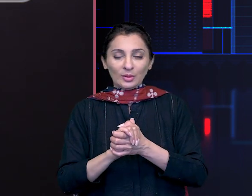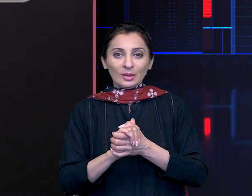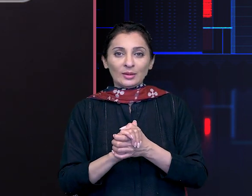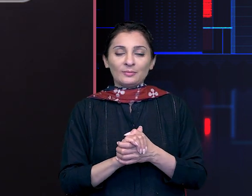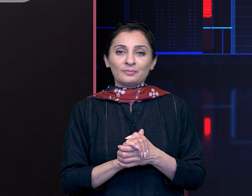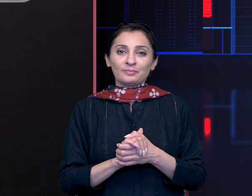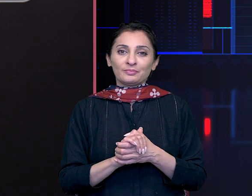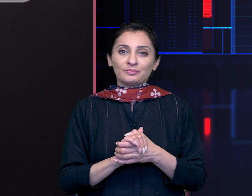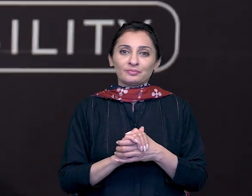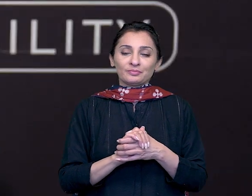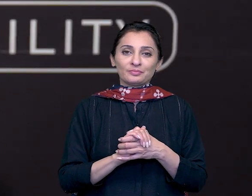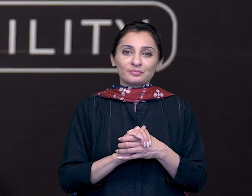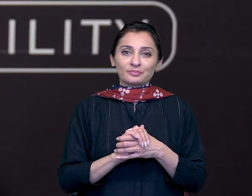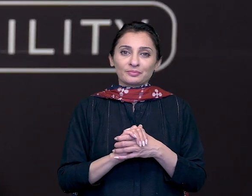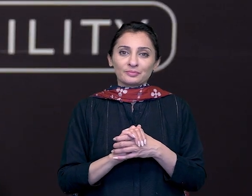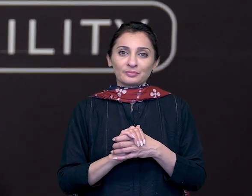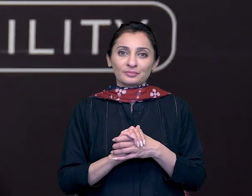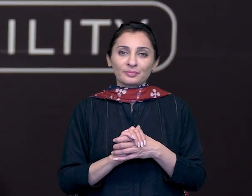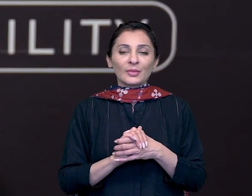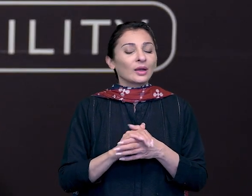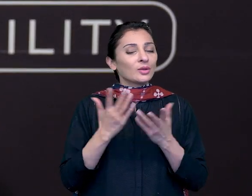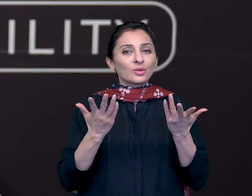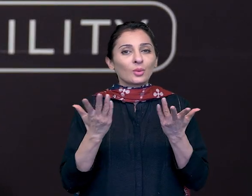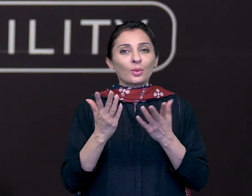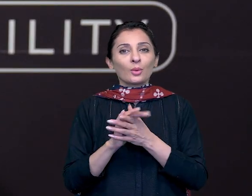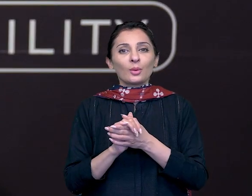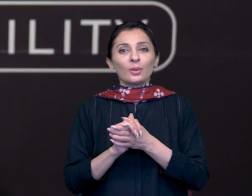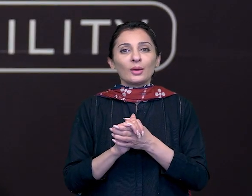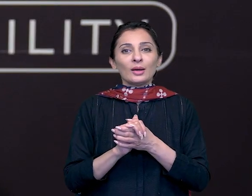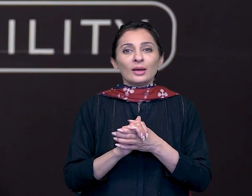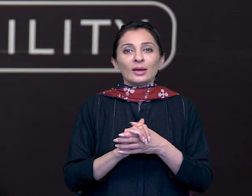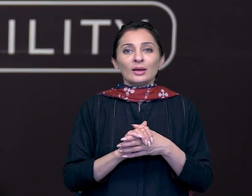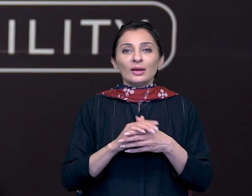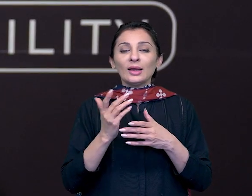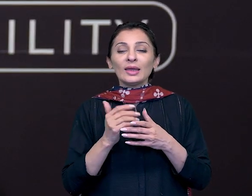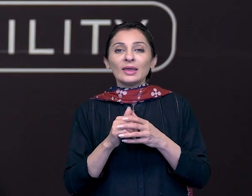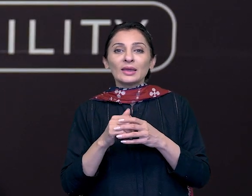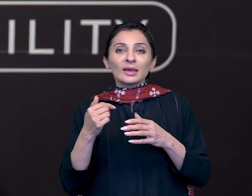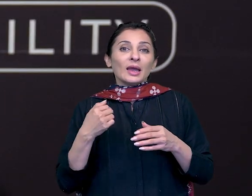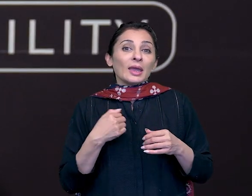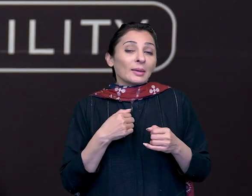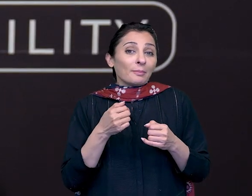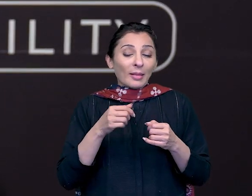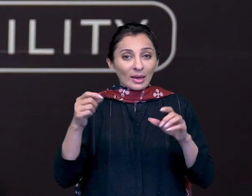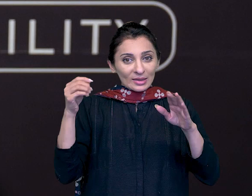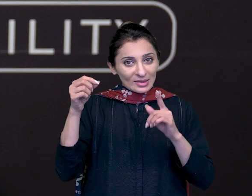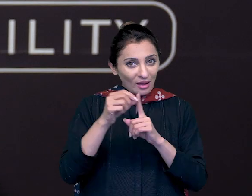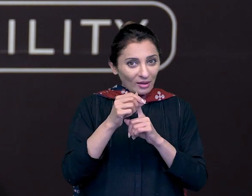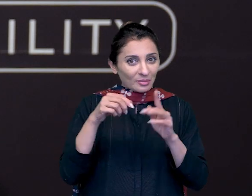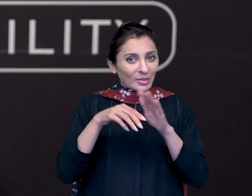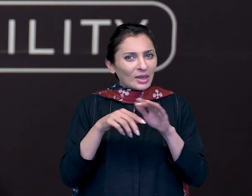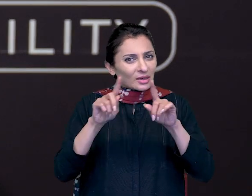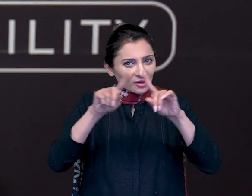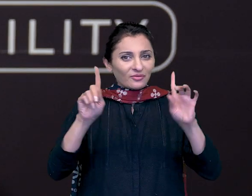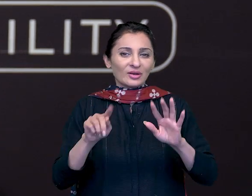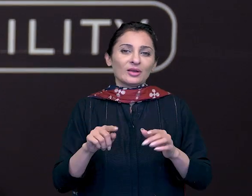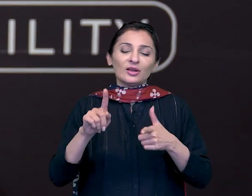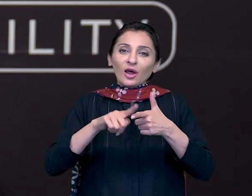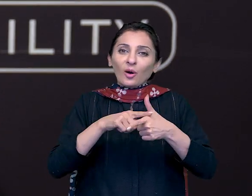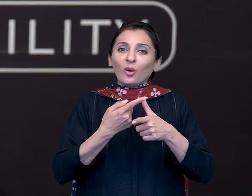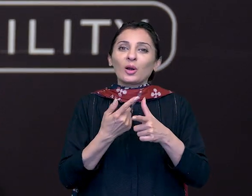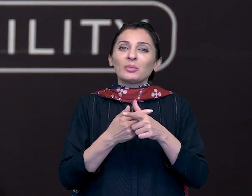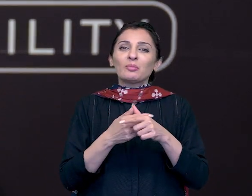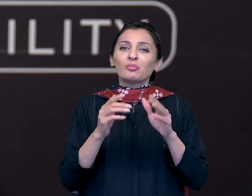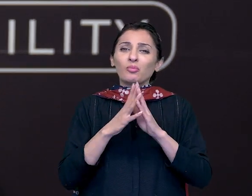city. That's the main difference. So being in Ireland was very different from being in Pakistan, obviously. Lahore is very much a chaotic city, and